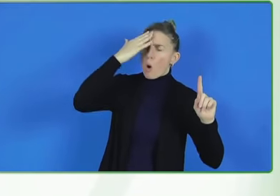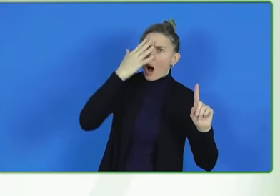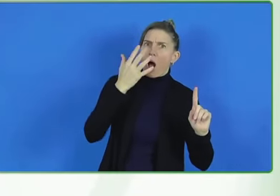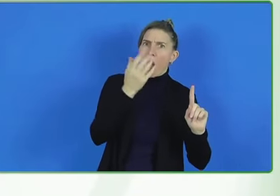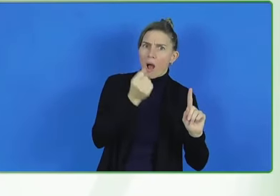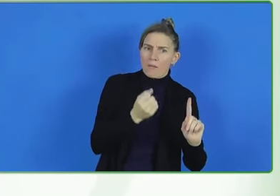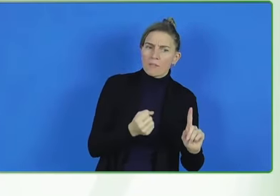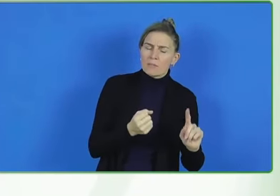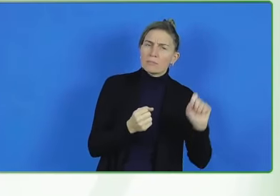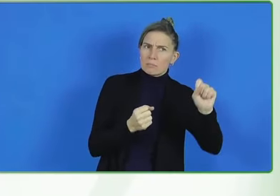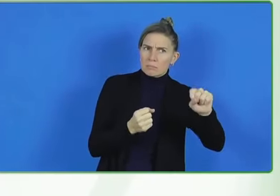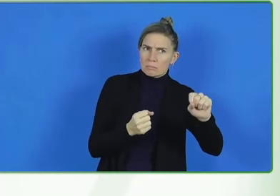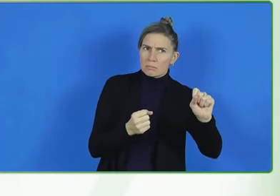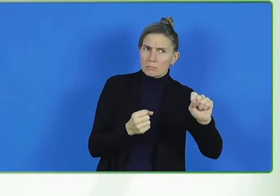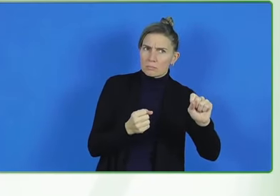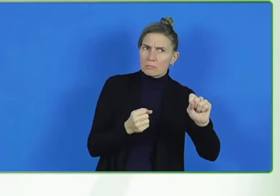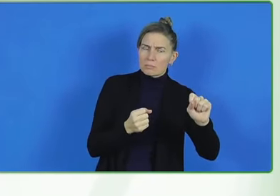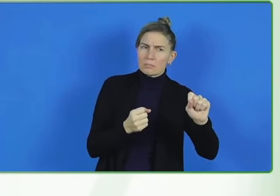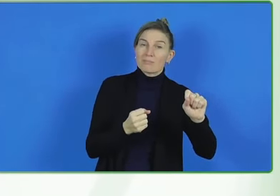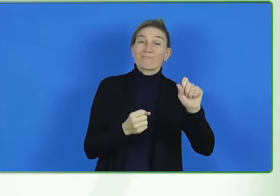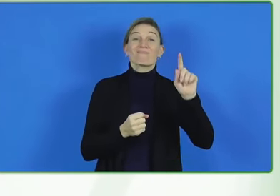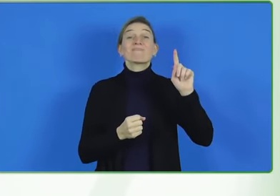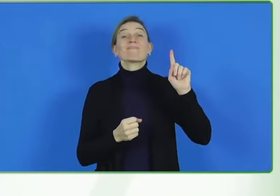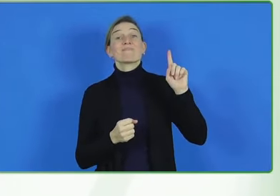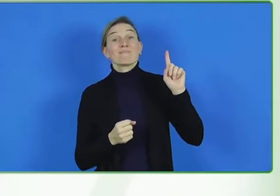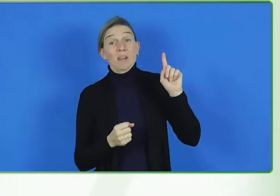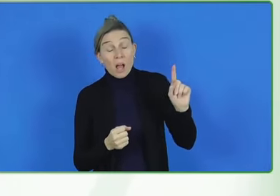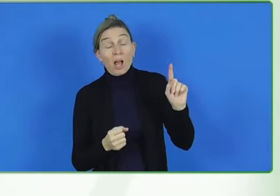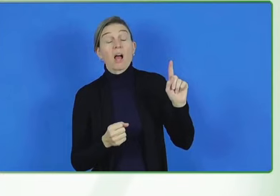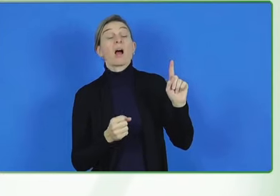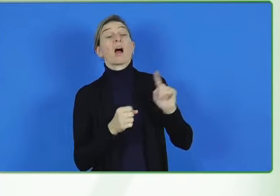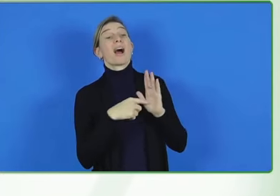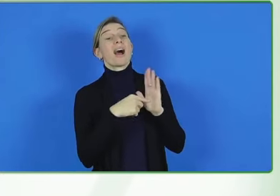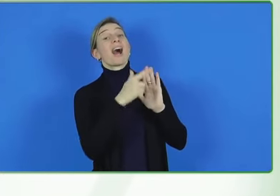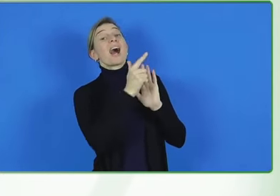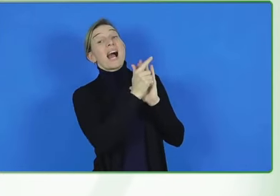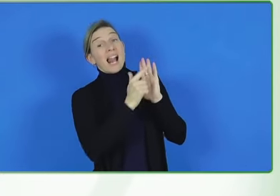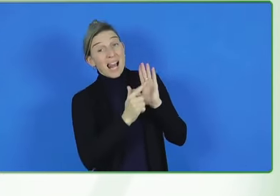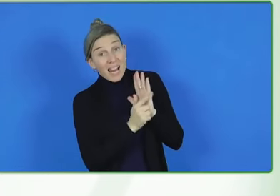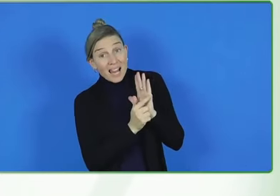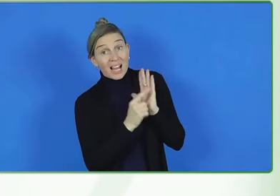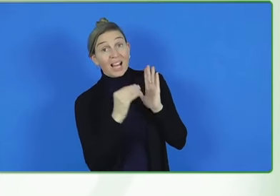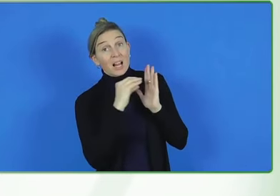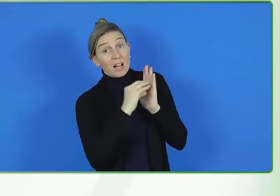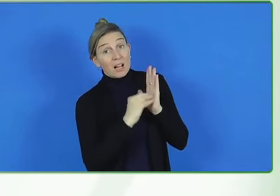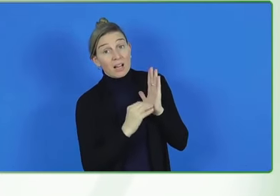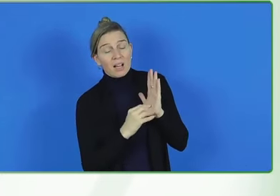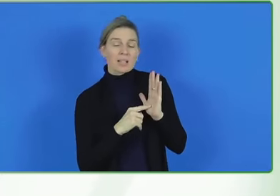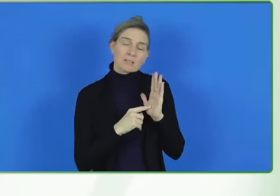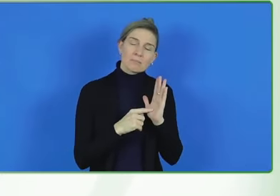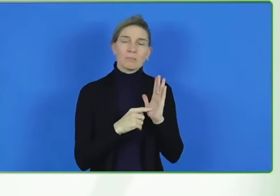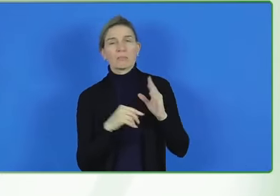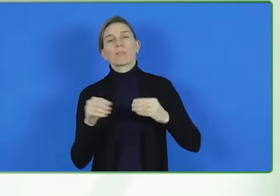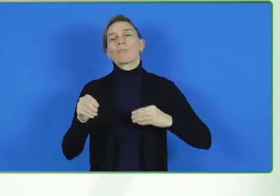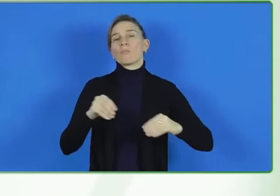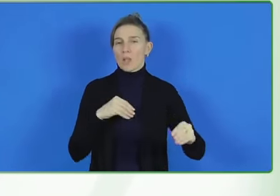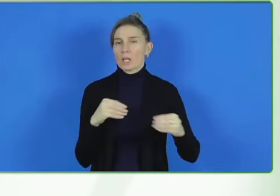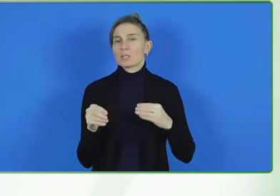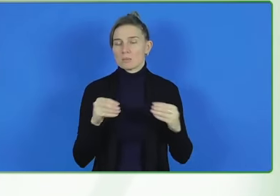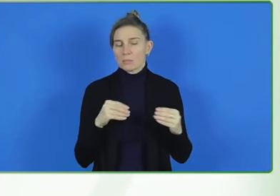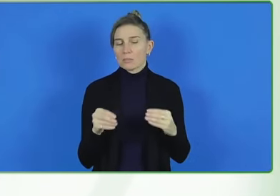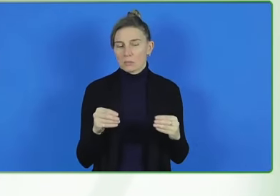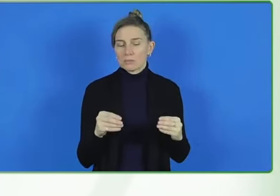client-friendly. The legal provisions are pretty flexible. Accessibility costs can be scalable